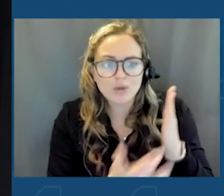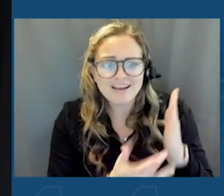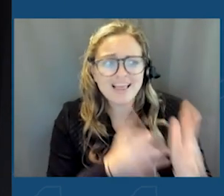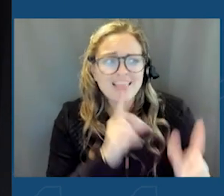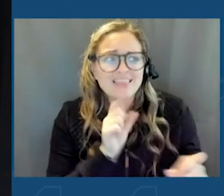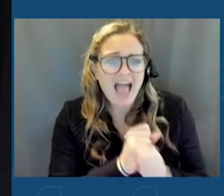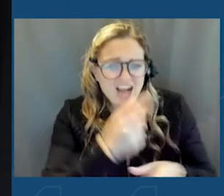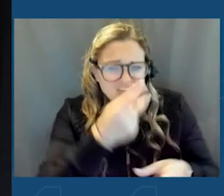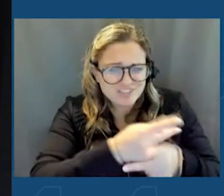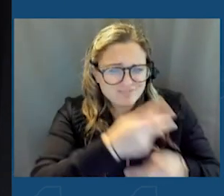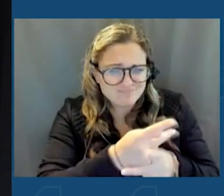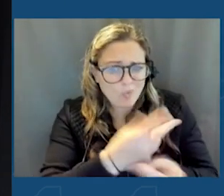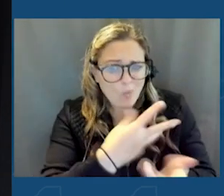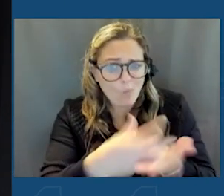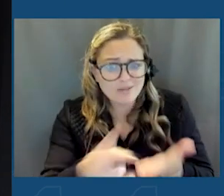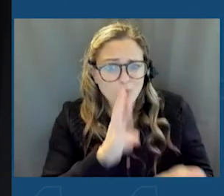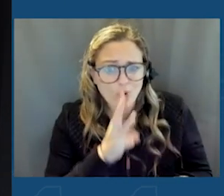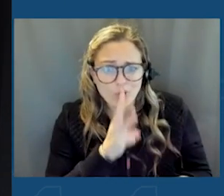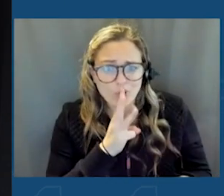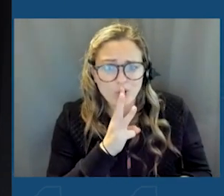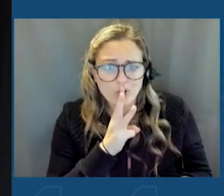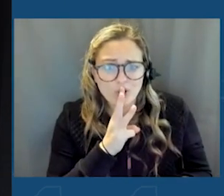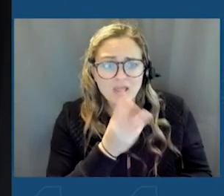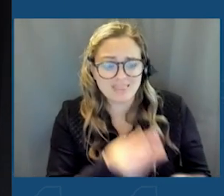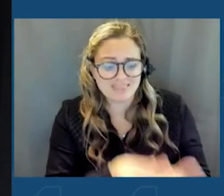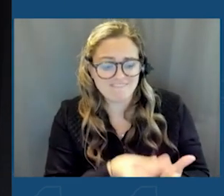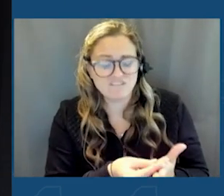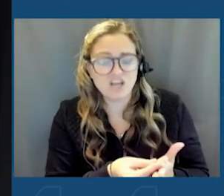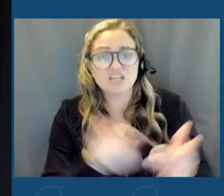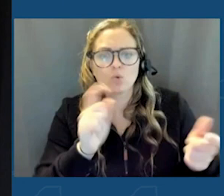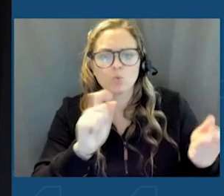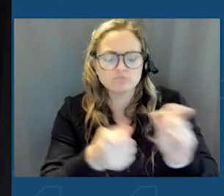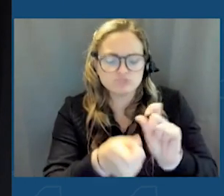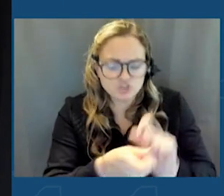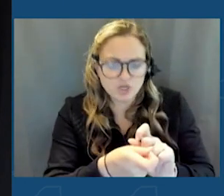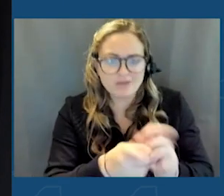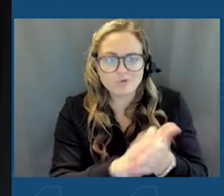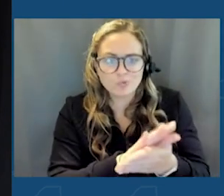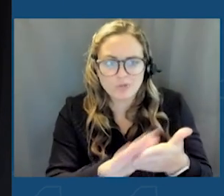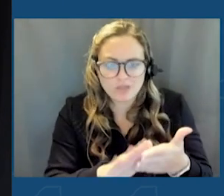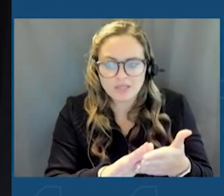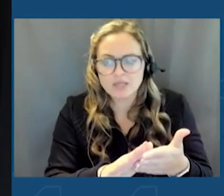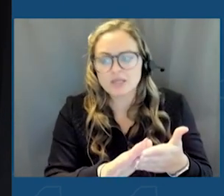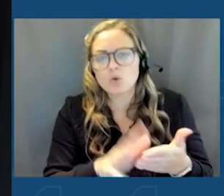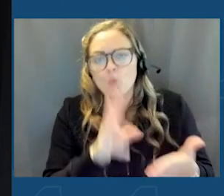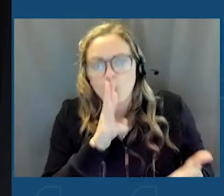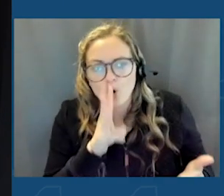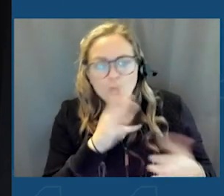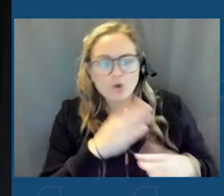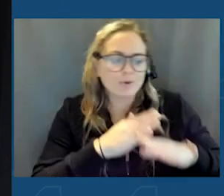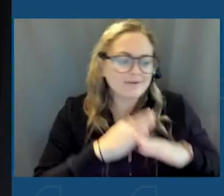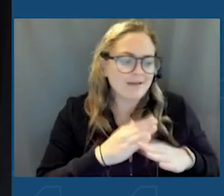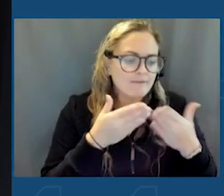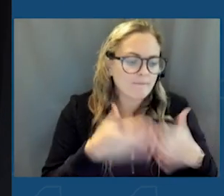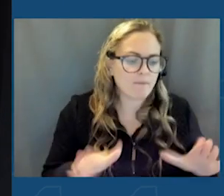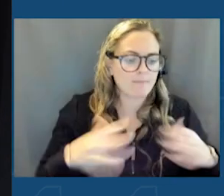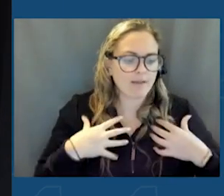treats wastewater. The funding translates to clean water, protecting public